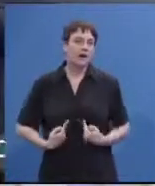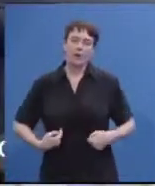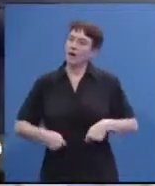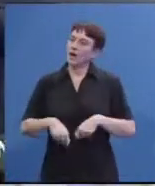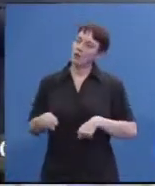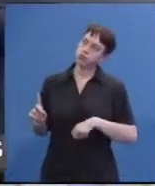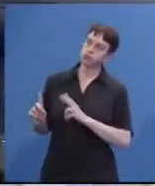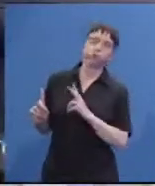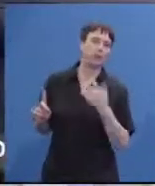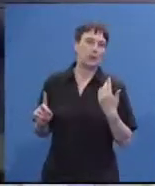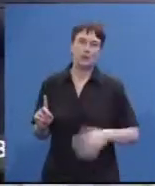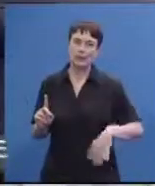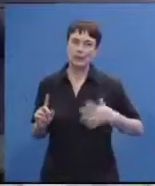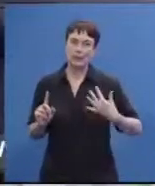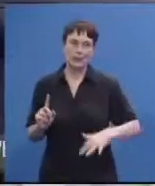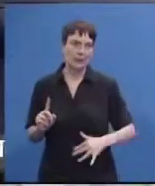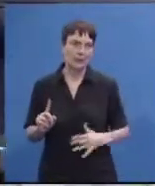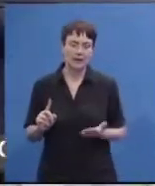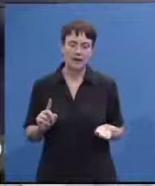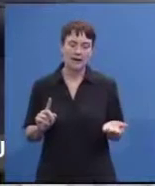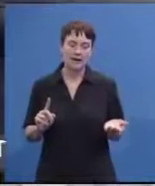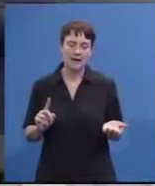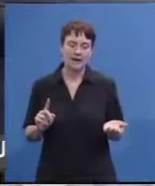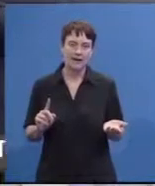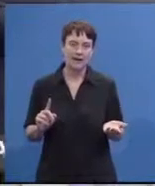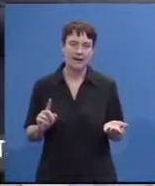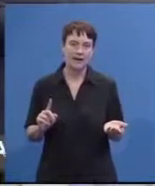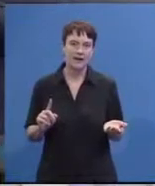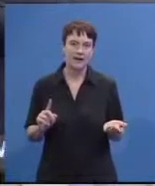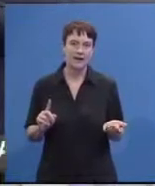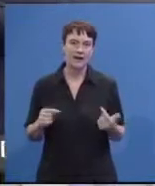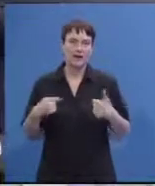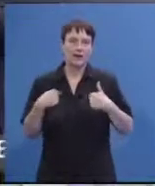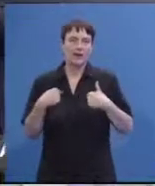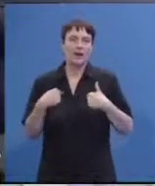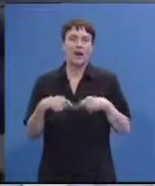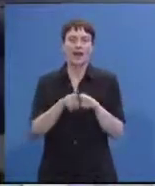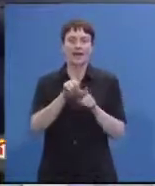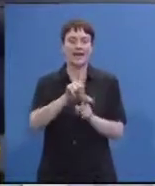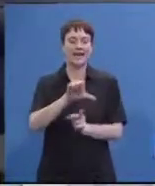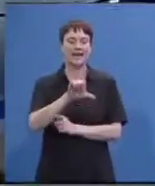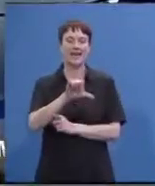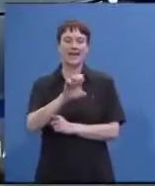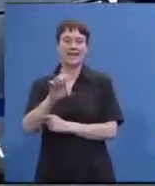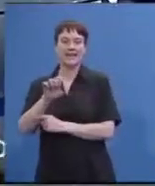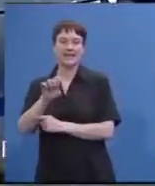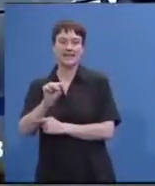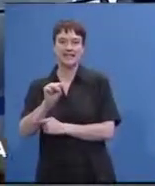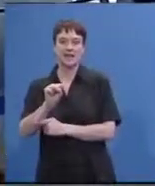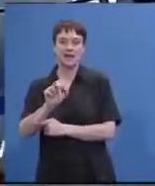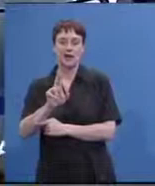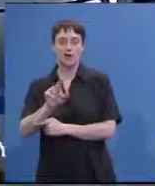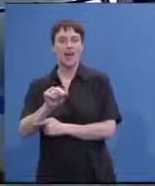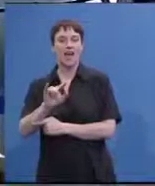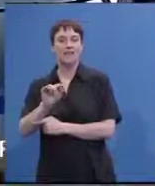him all along. And I mean, I became the captain of Leeds United. And that's a big deal, right? It is a